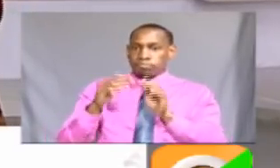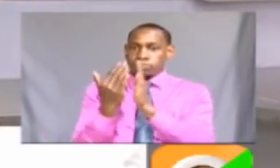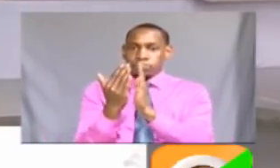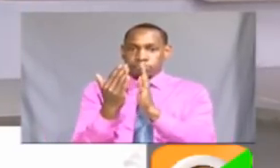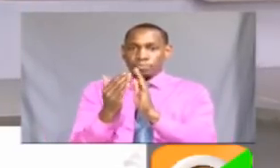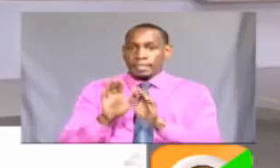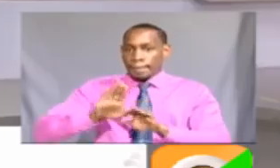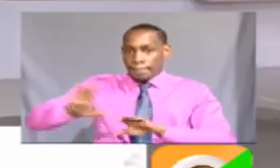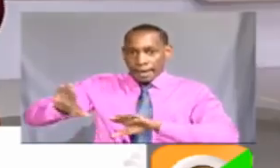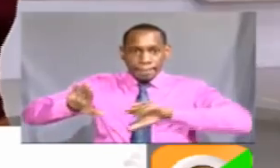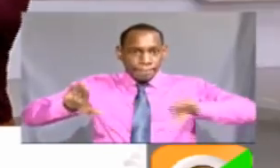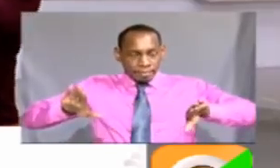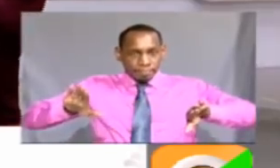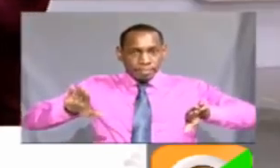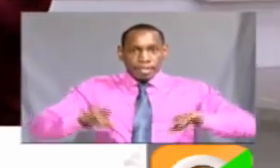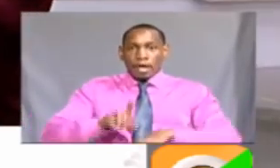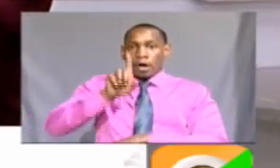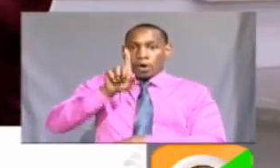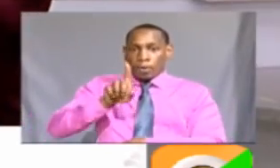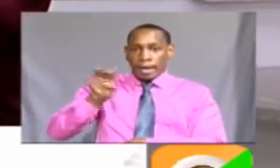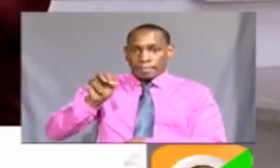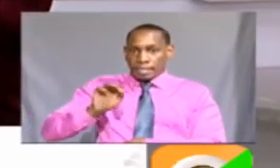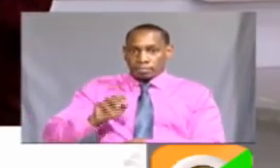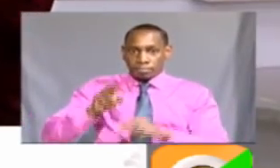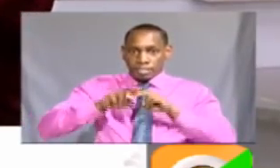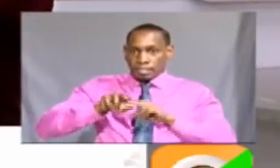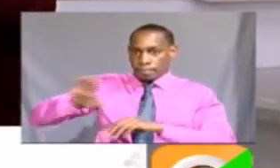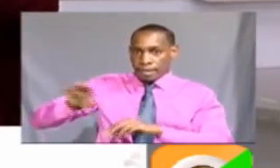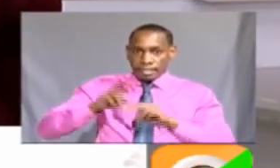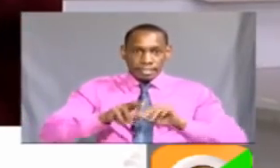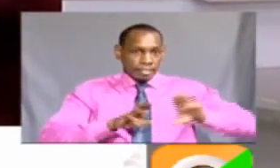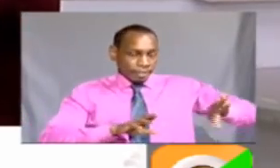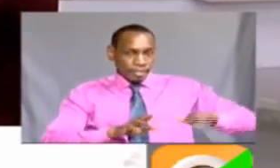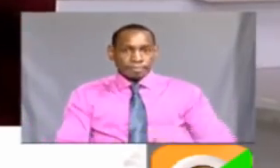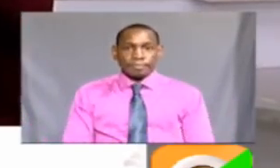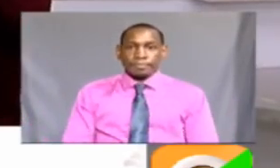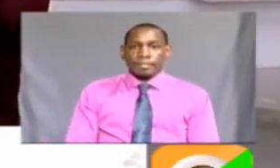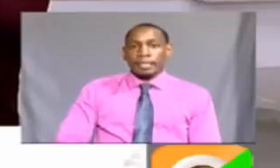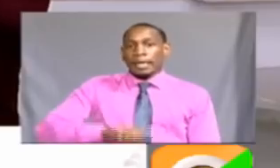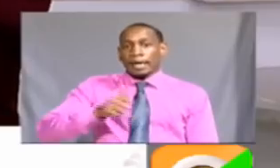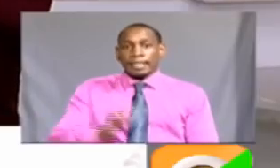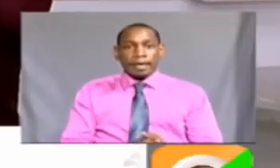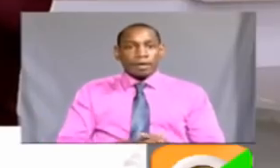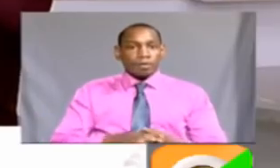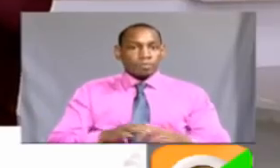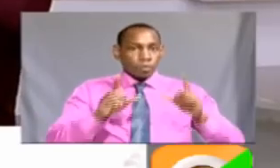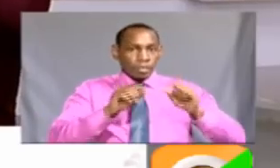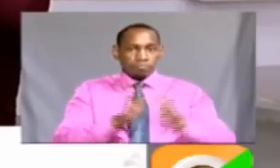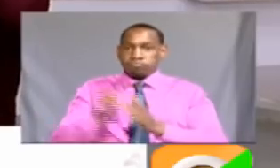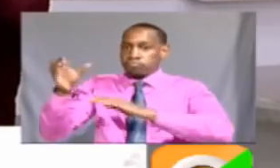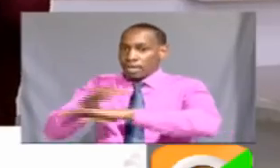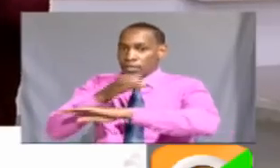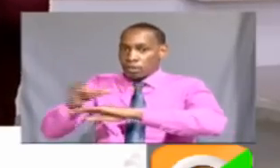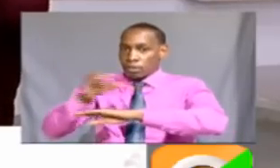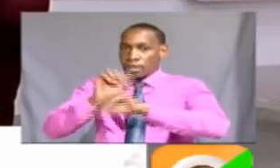other at least a distance of 1 meter apart. And here's something that has got everybody talking. Alcohol will